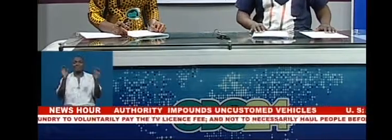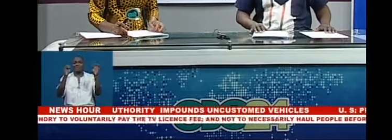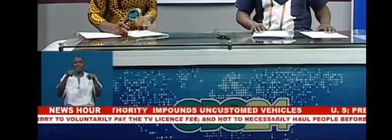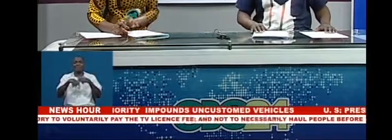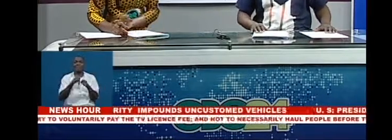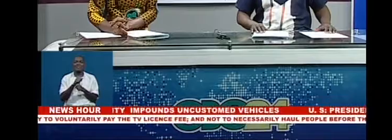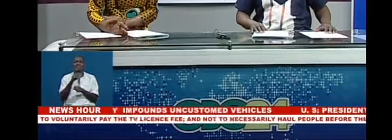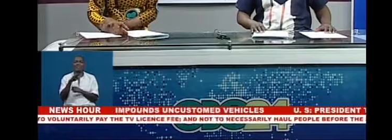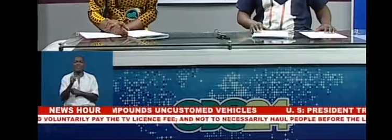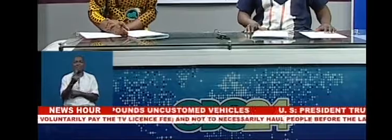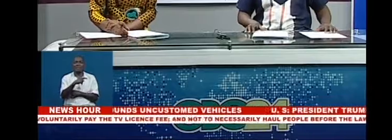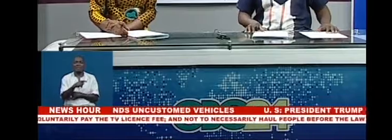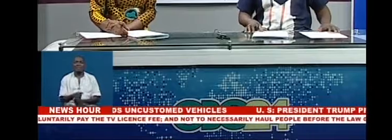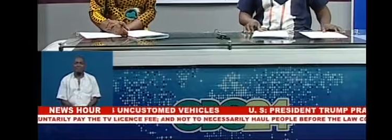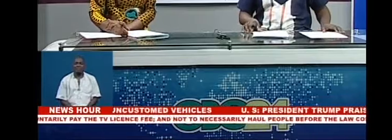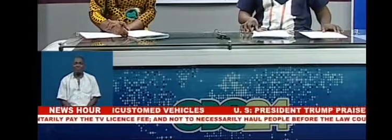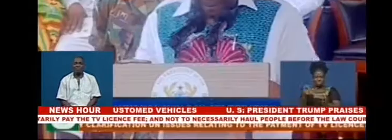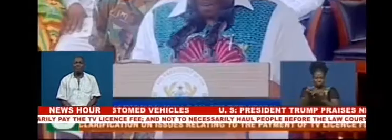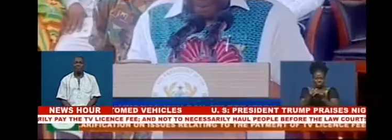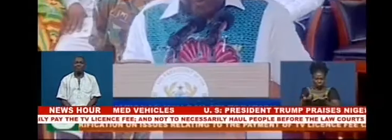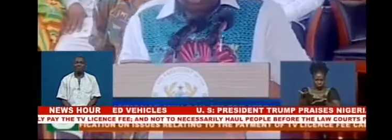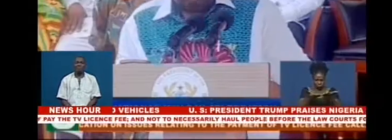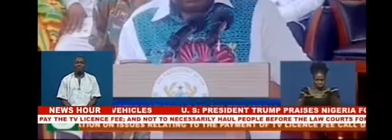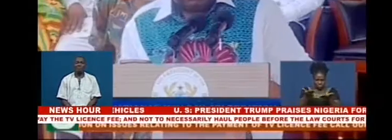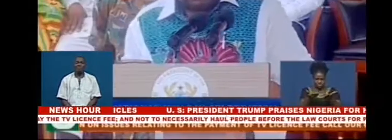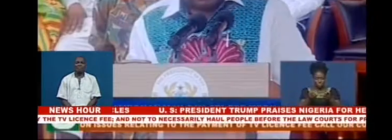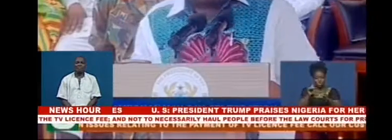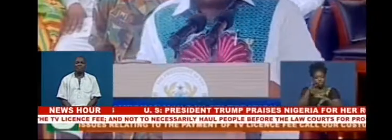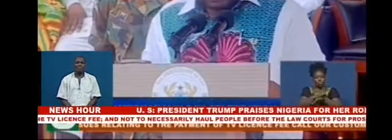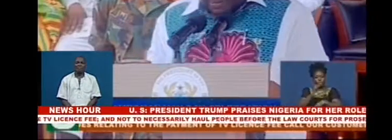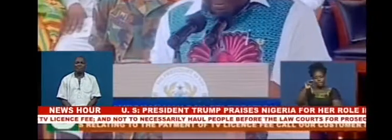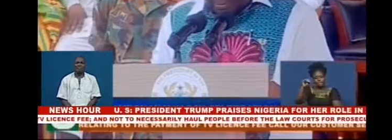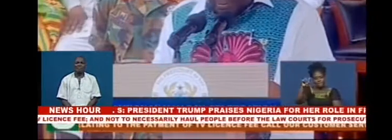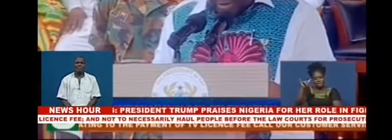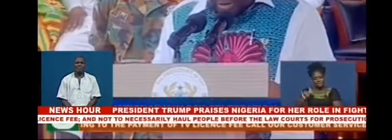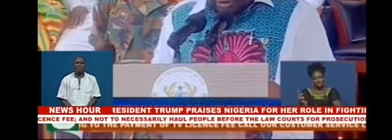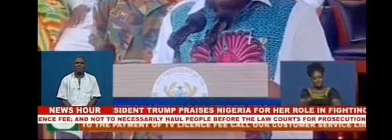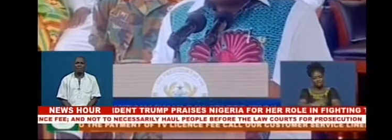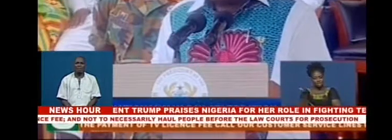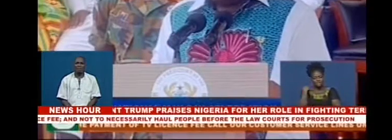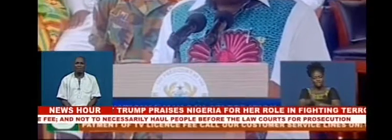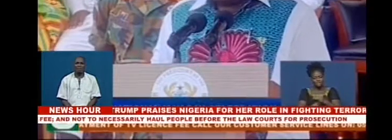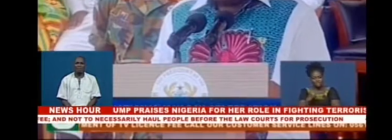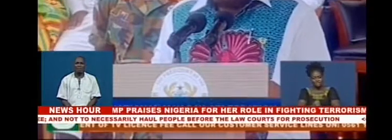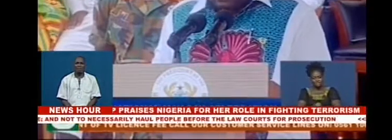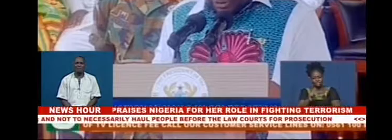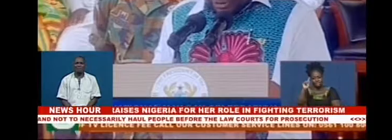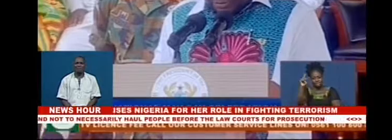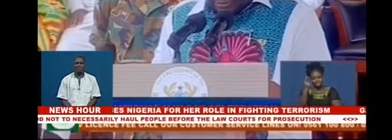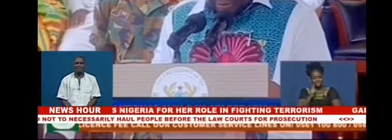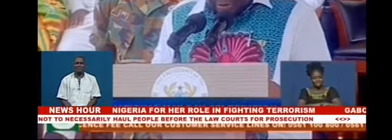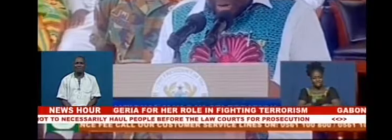year's May Day celebration. May Day last year, the first of my tenure of